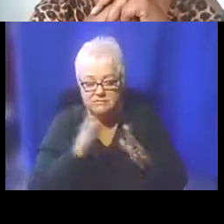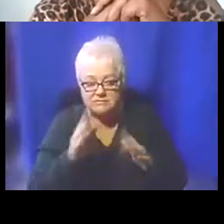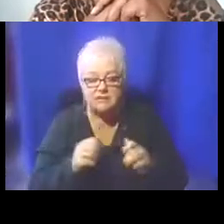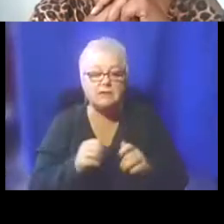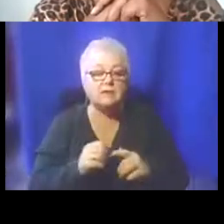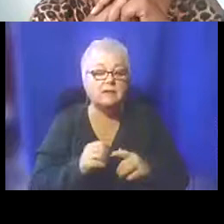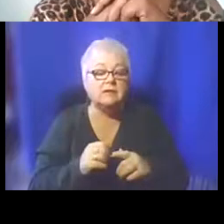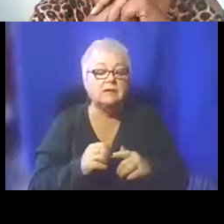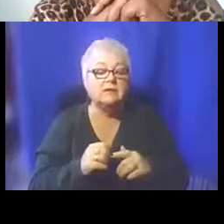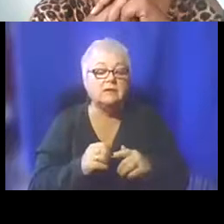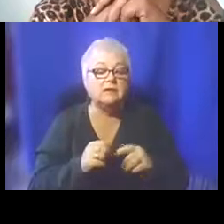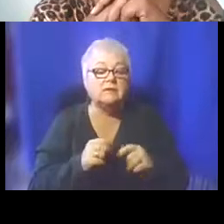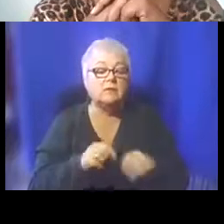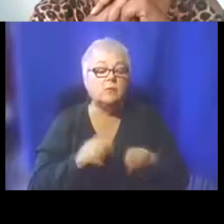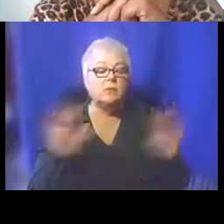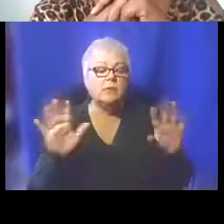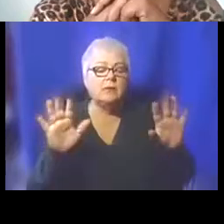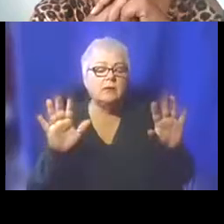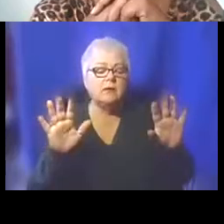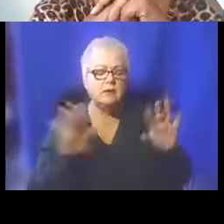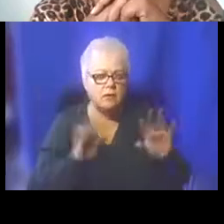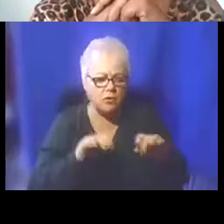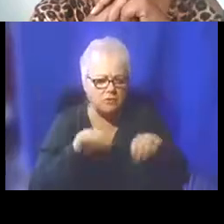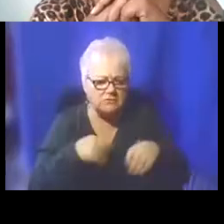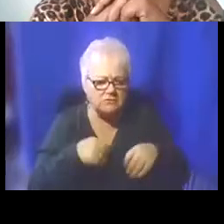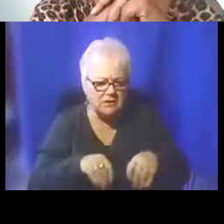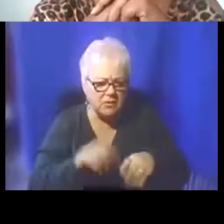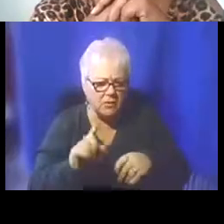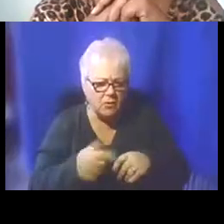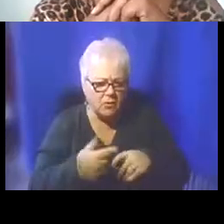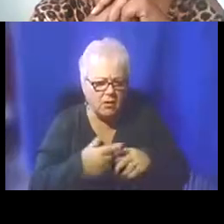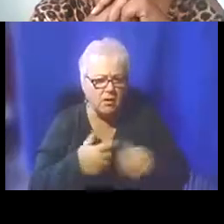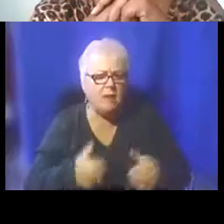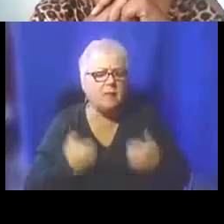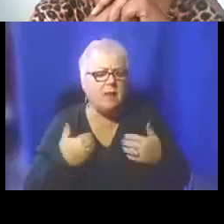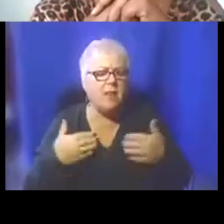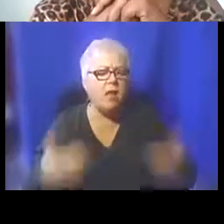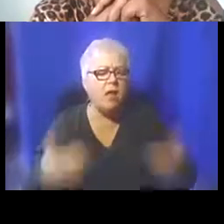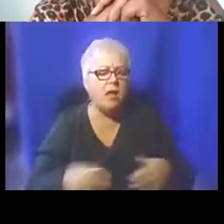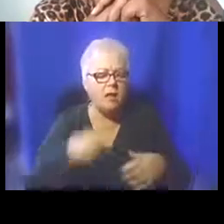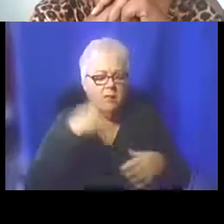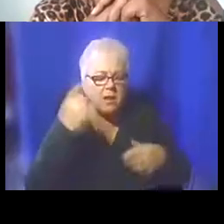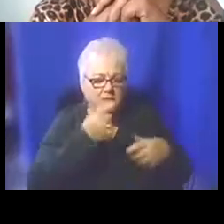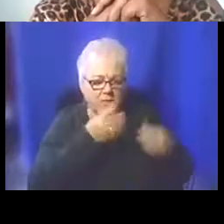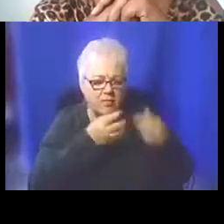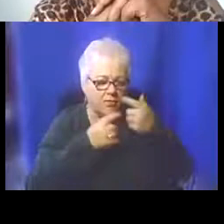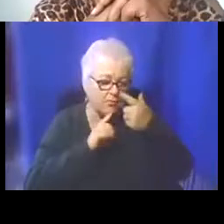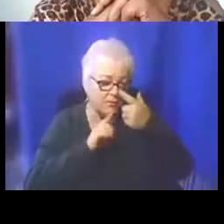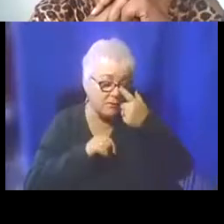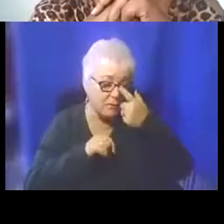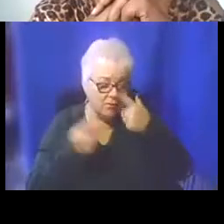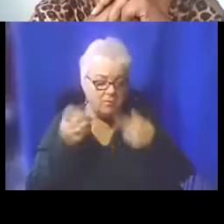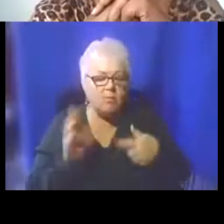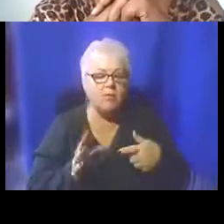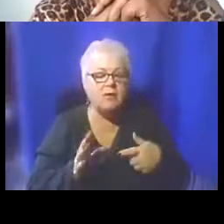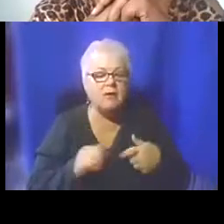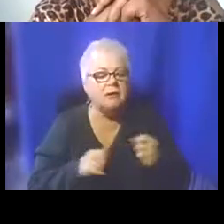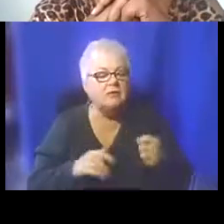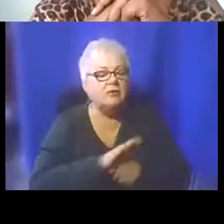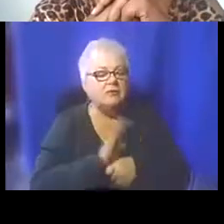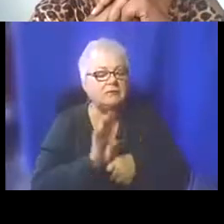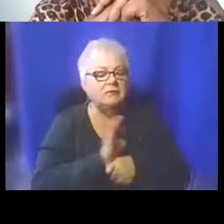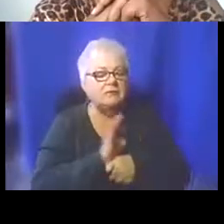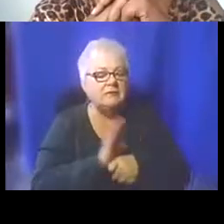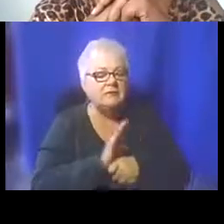her son. And she says, well, wait a minute. Your son's the one that's really coming along. And the black mother responds, oh my God, he's a handful, but oh, he